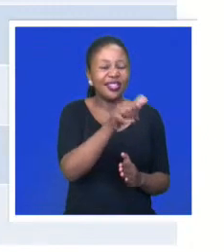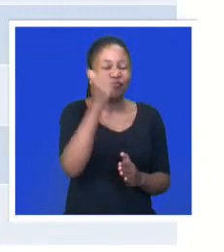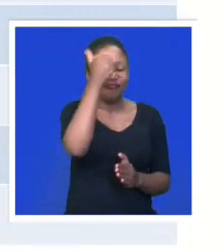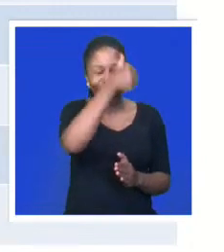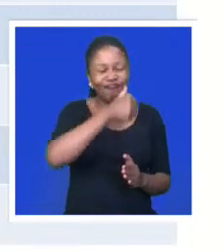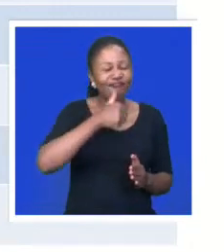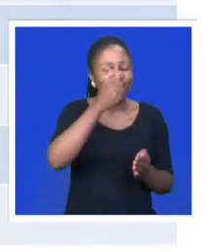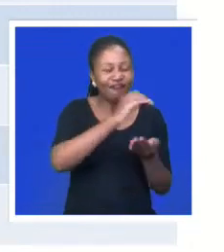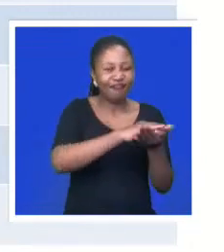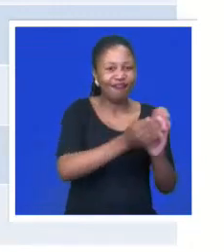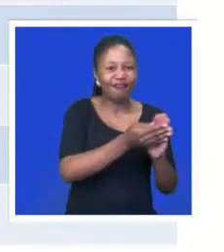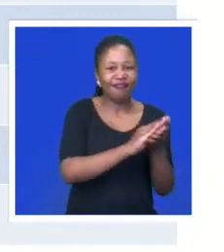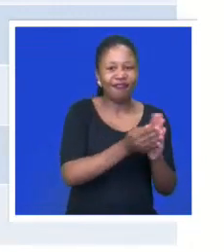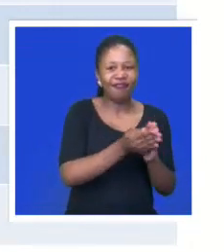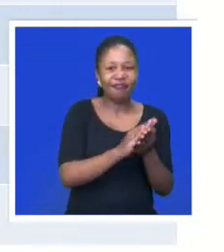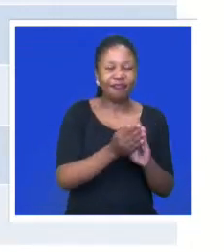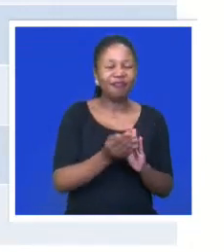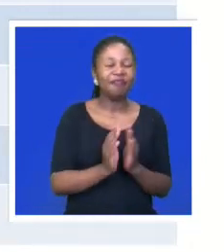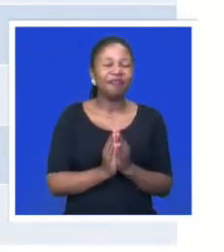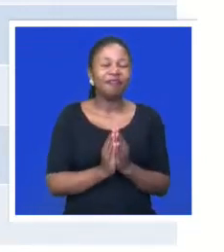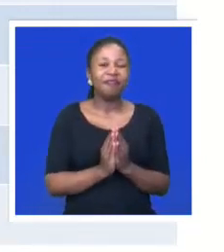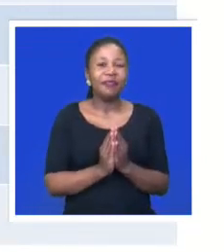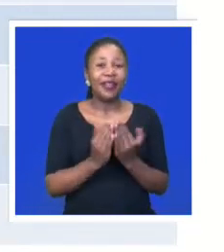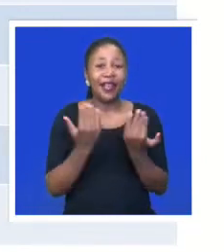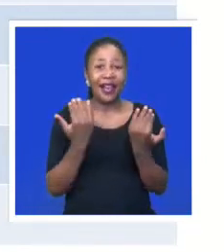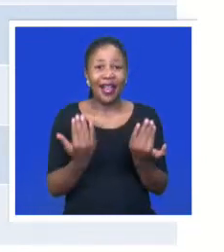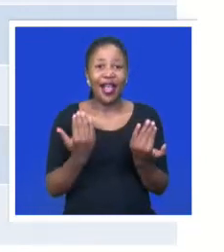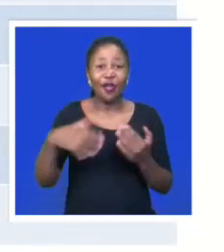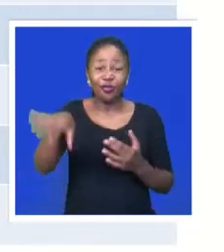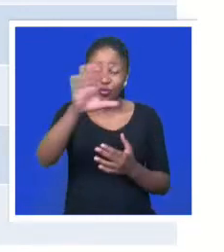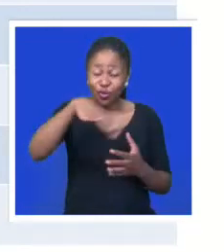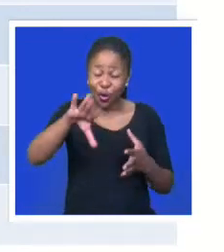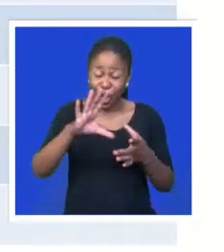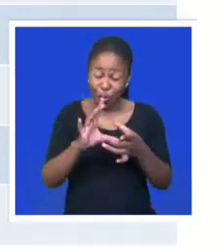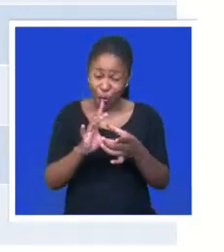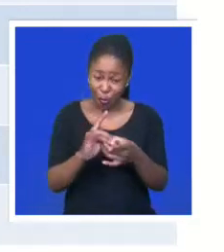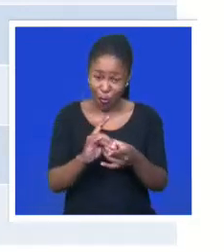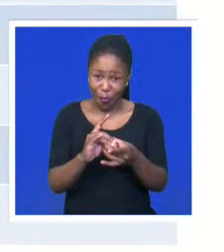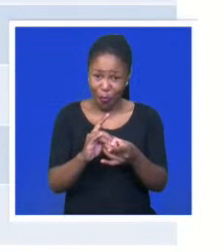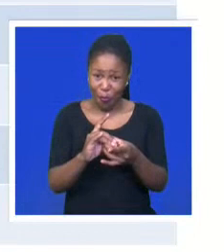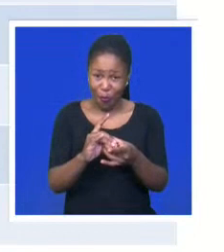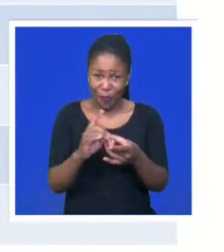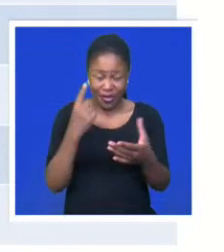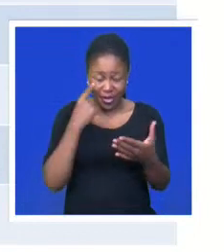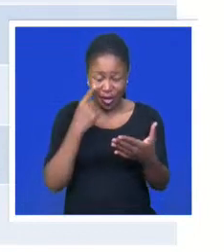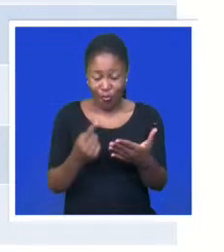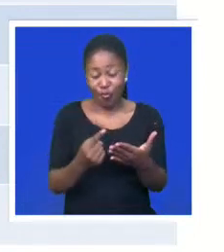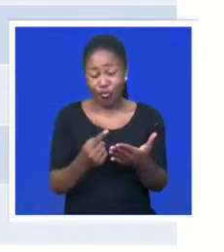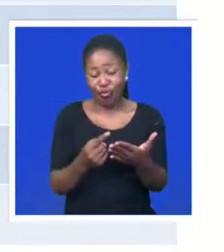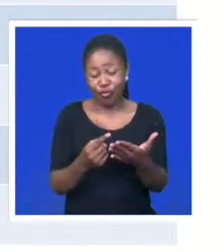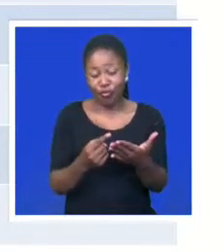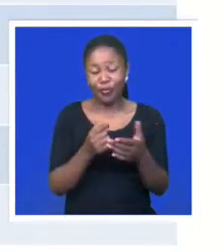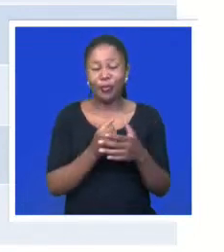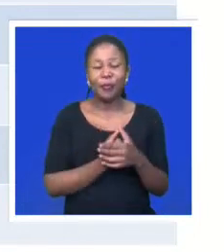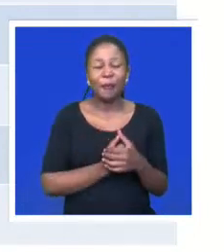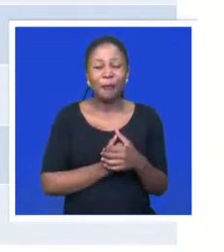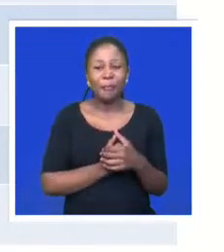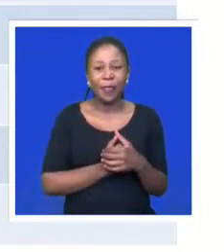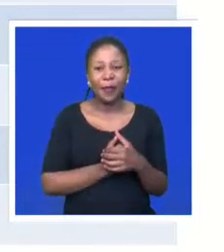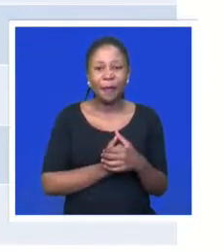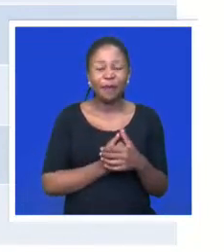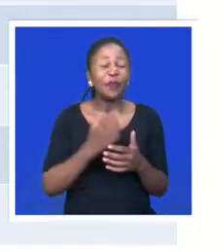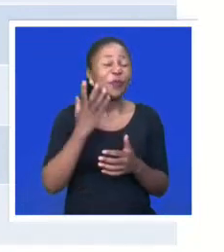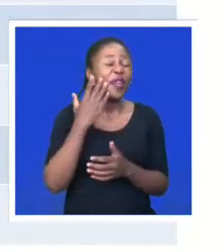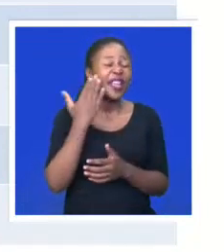Okay, dear Lena, I think you have finished drawing my table. After you have drawn